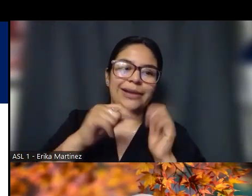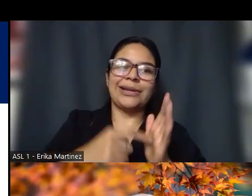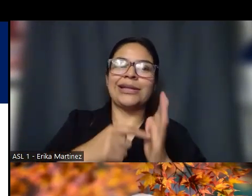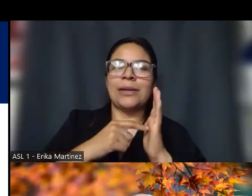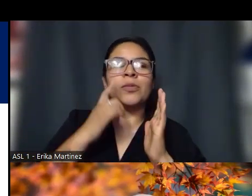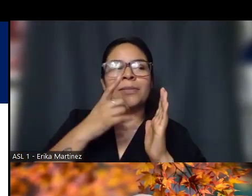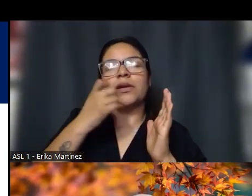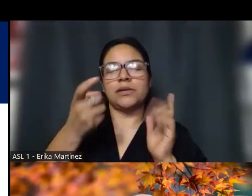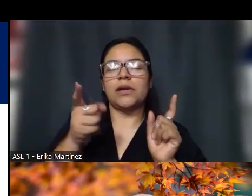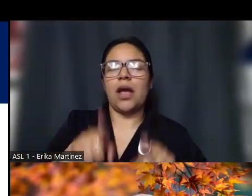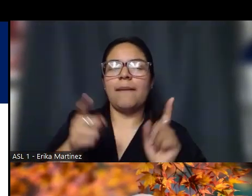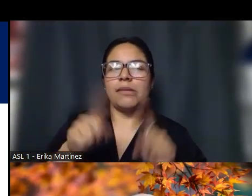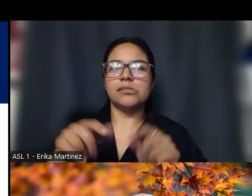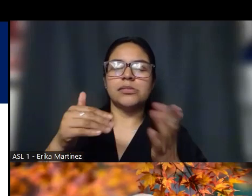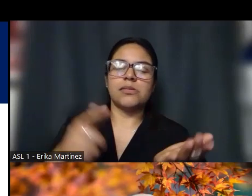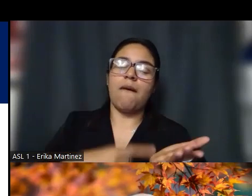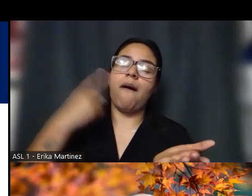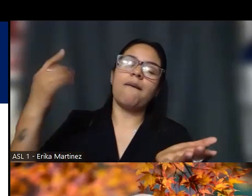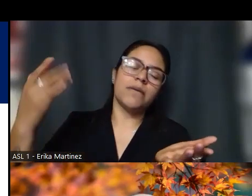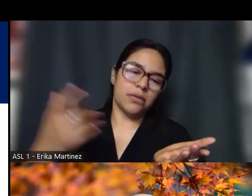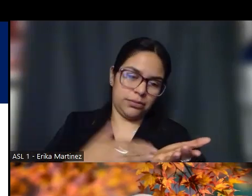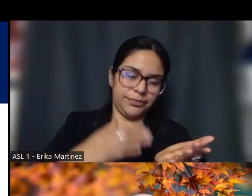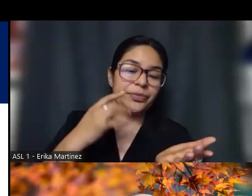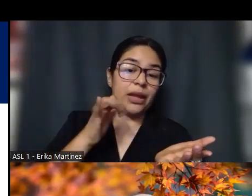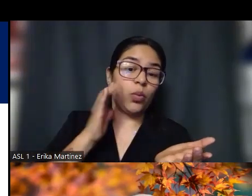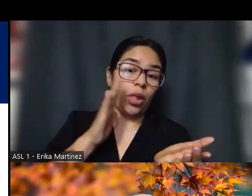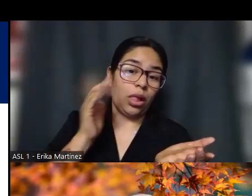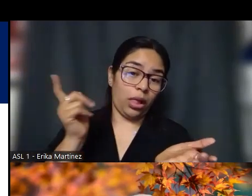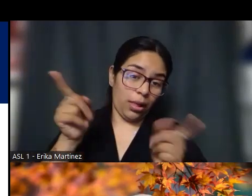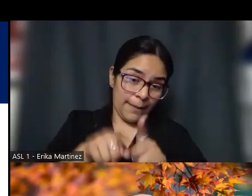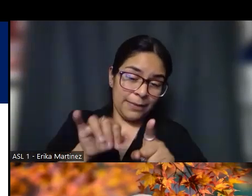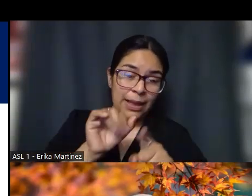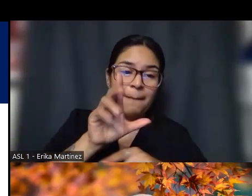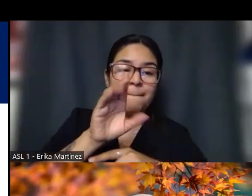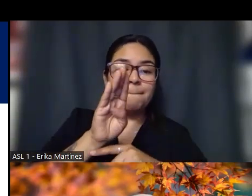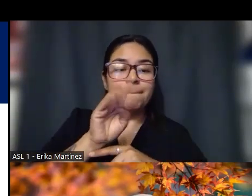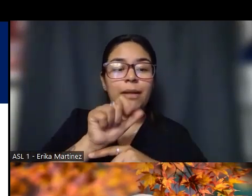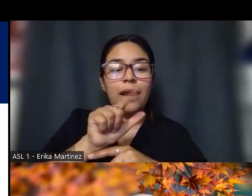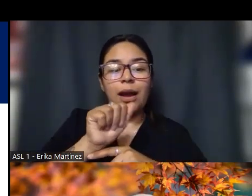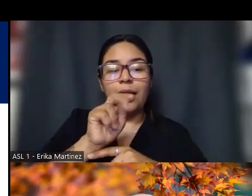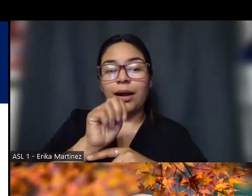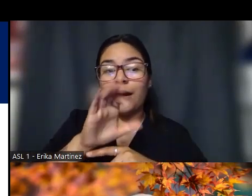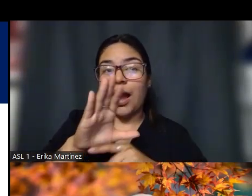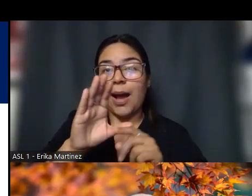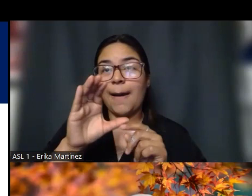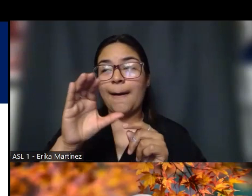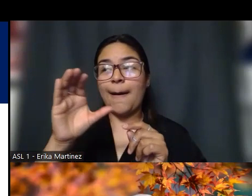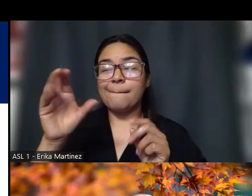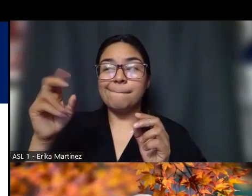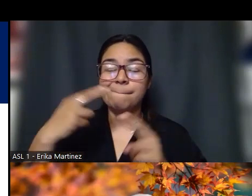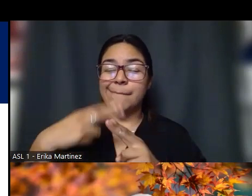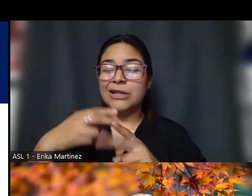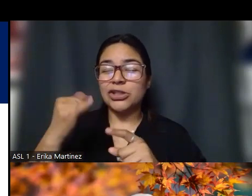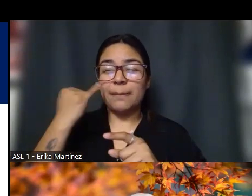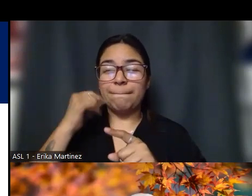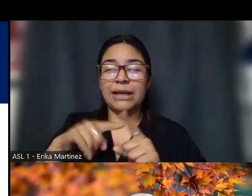it happens quite a bit. And like Blanca mentioned, if the resident cannot consent,